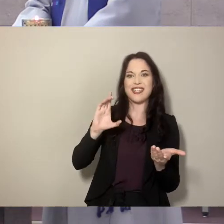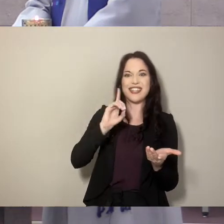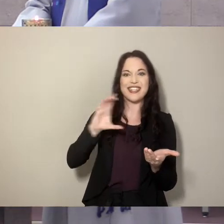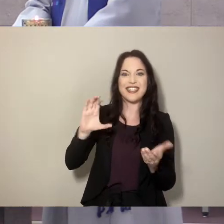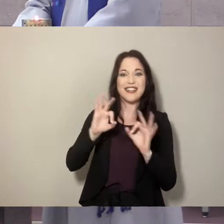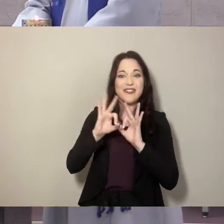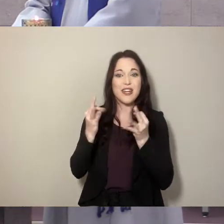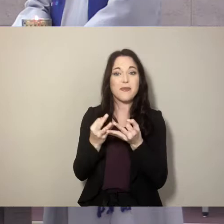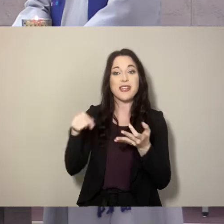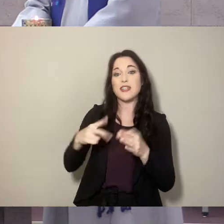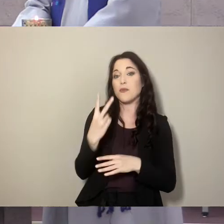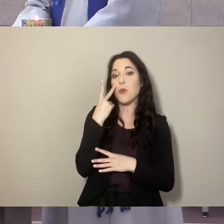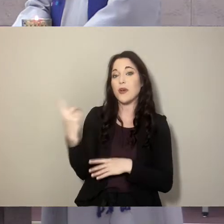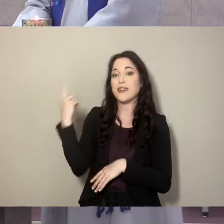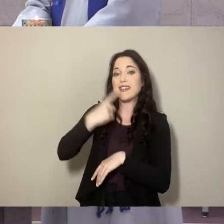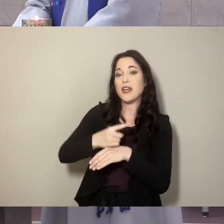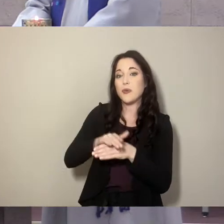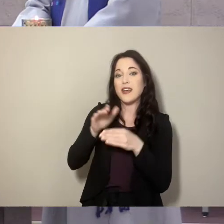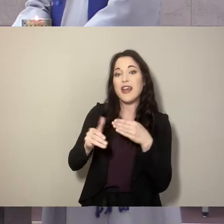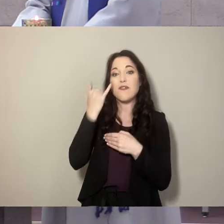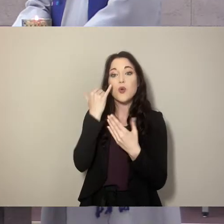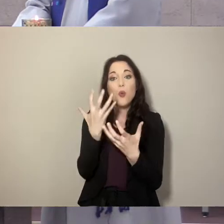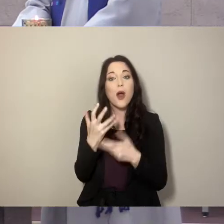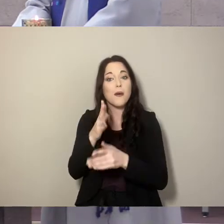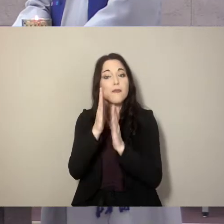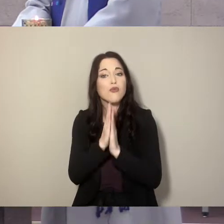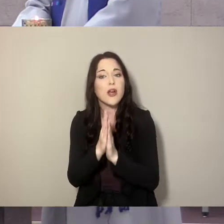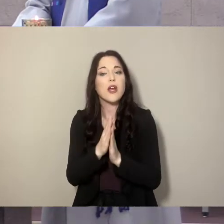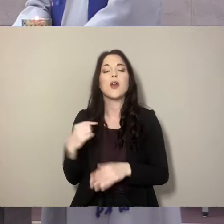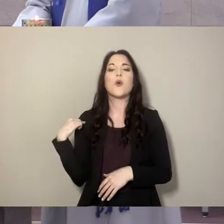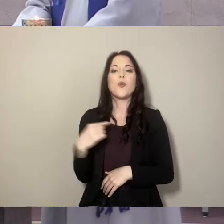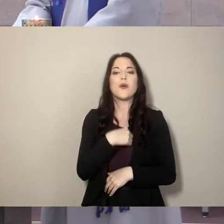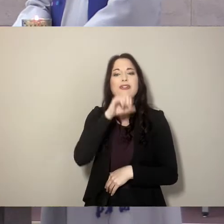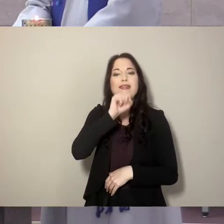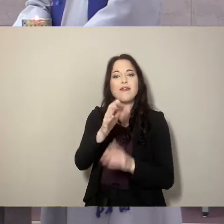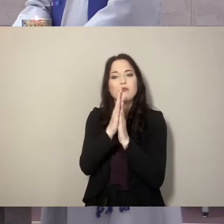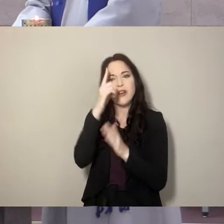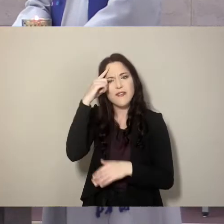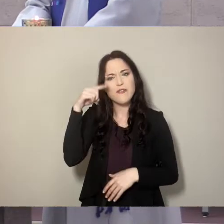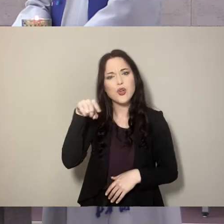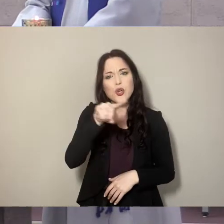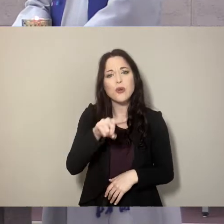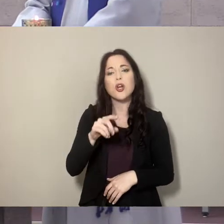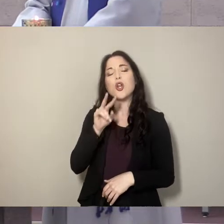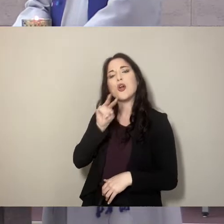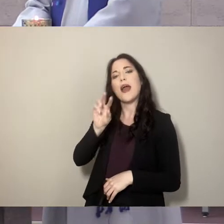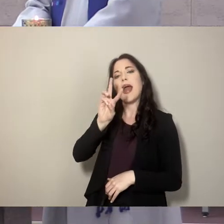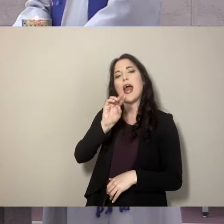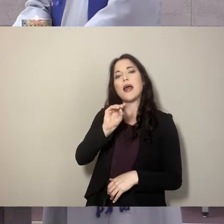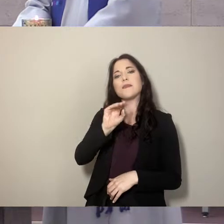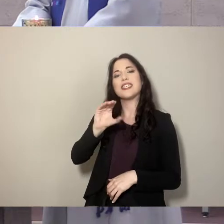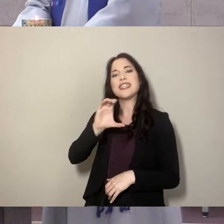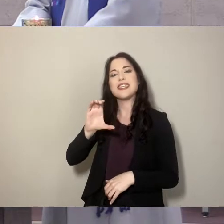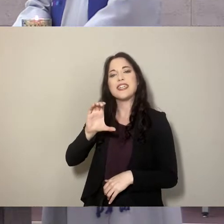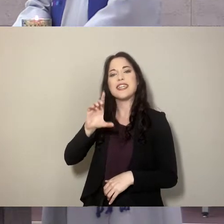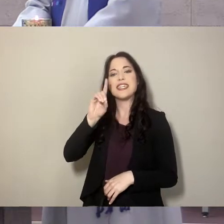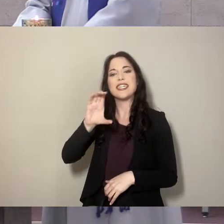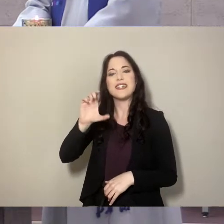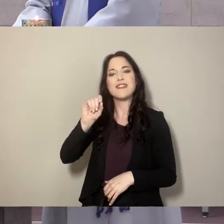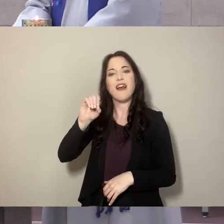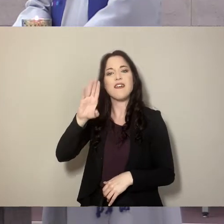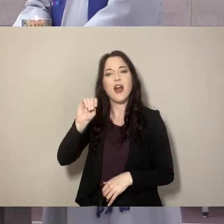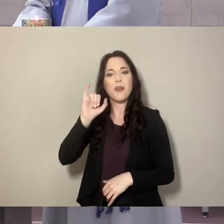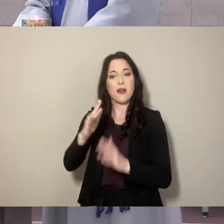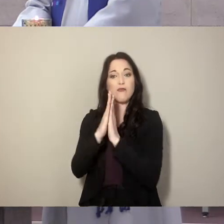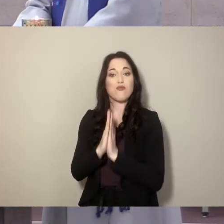like to have prayer, our pastoral care ministers would love to be in prayer for you. Go to mccdc.com and click on the